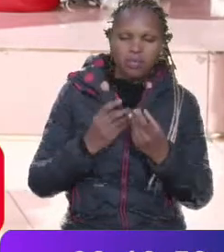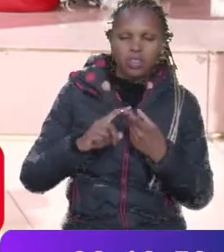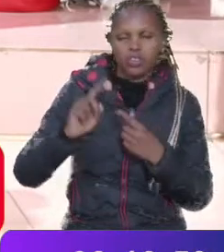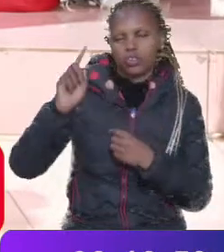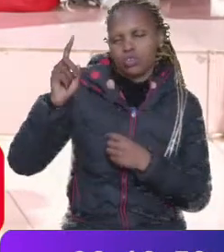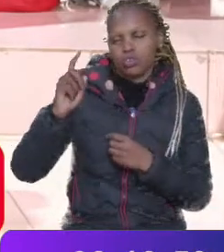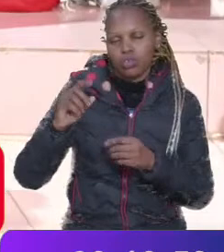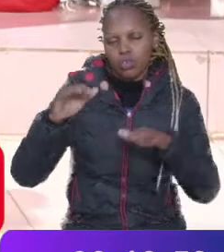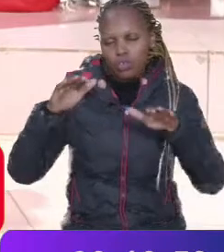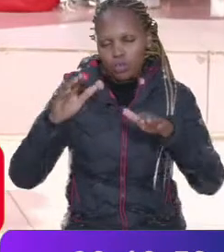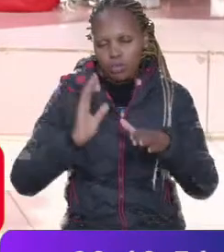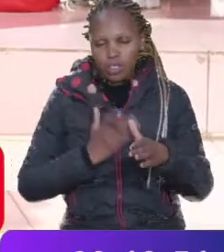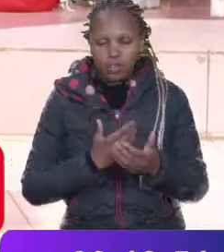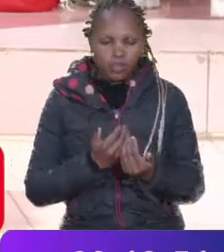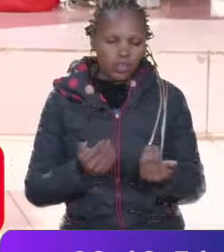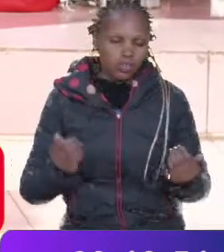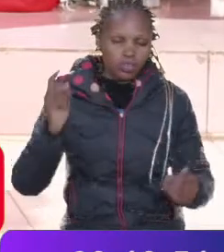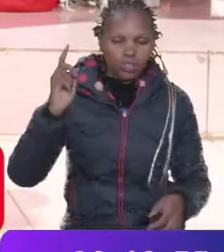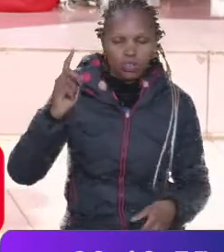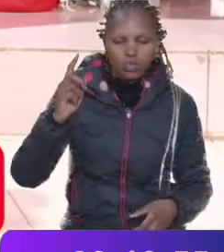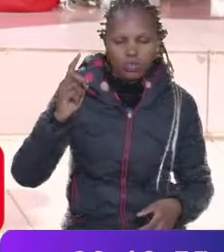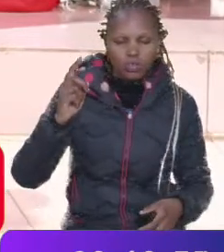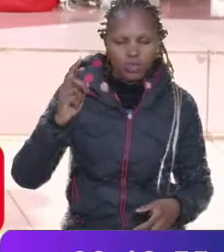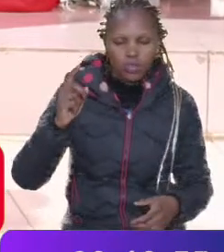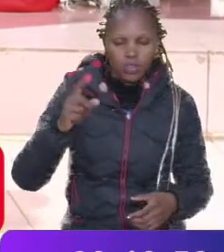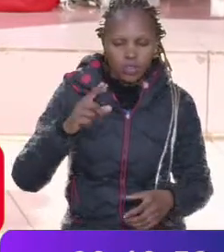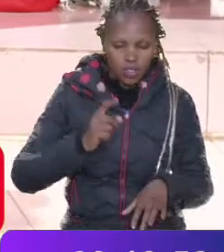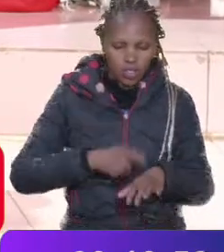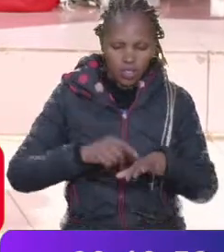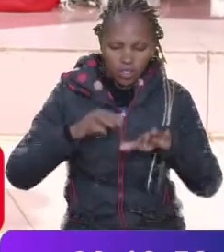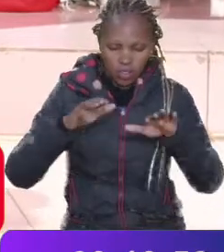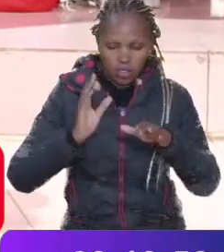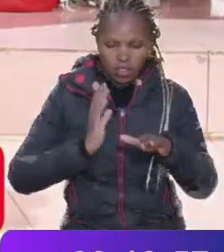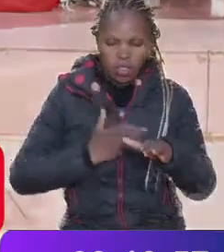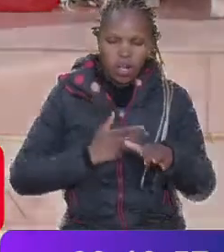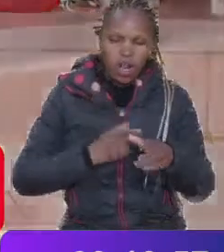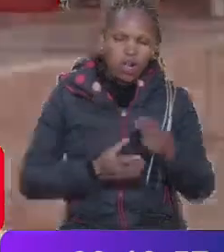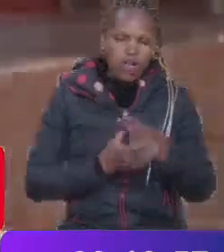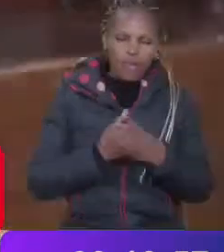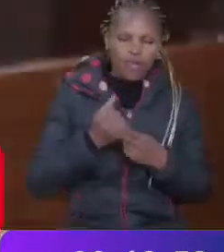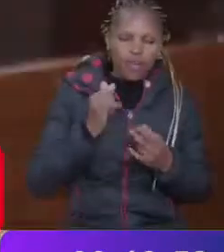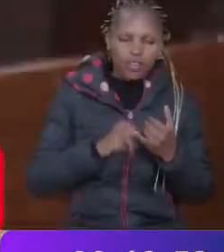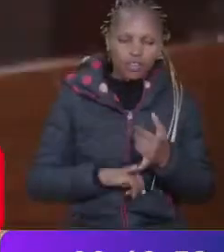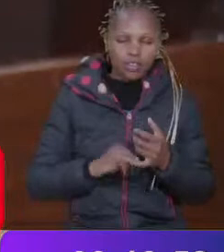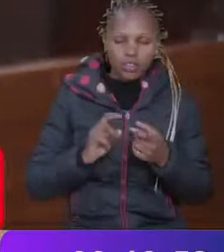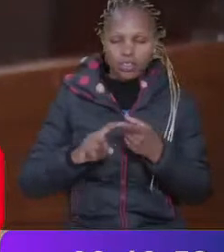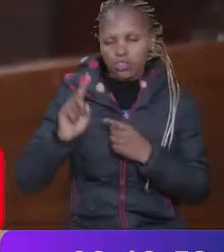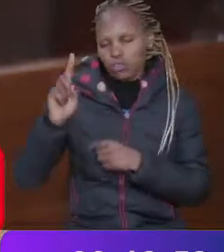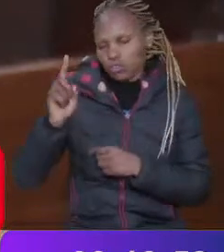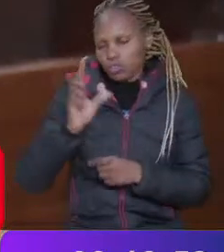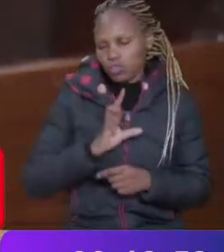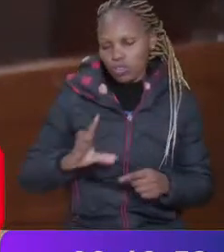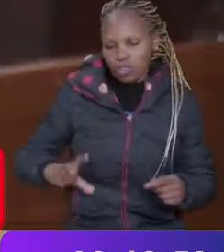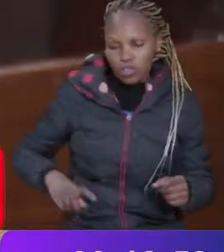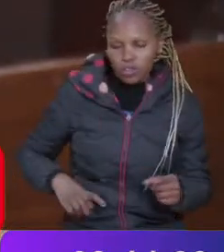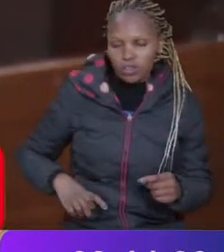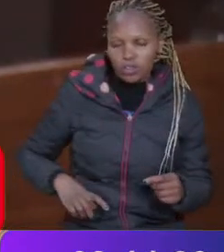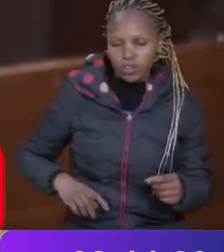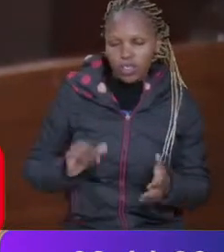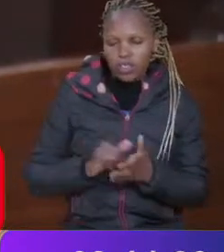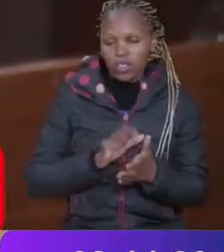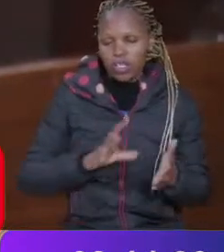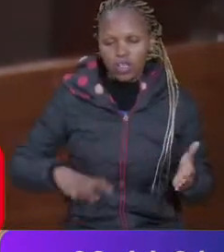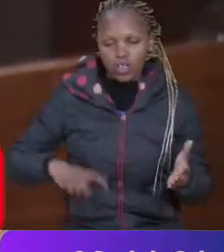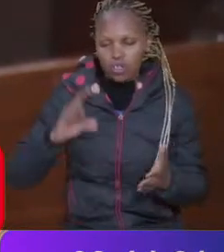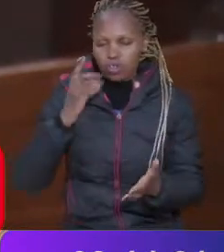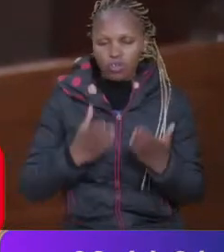as we commit our children to you, as we commit our spouses to you, dear Lord, the Lord, you may